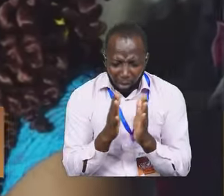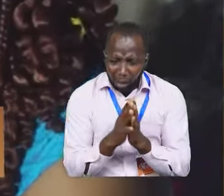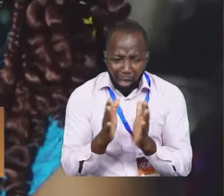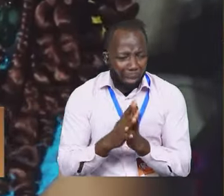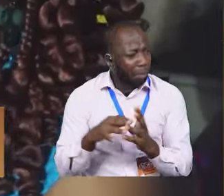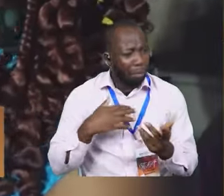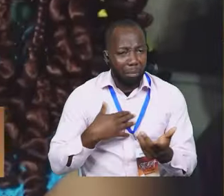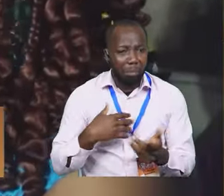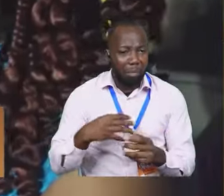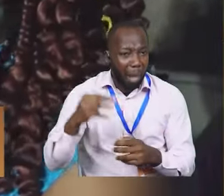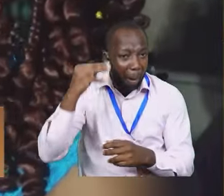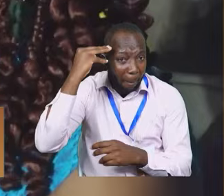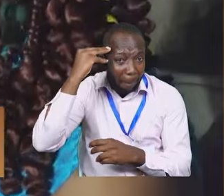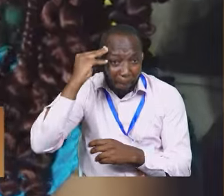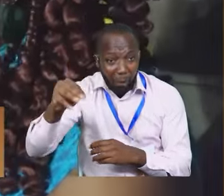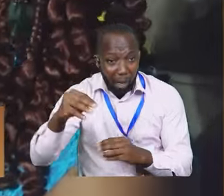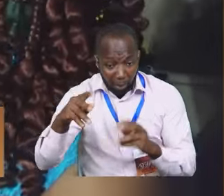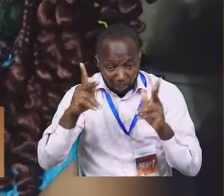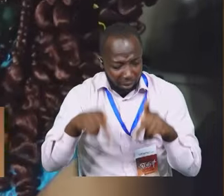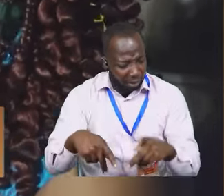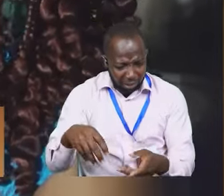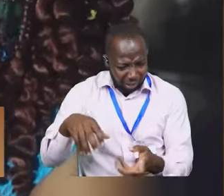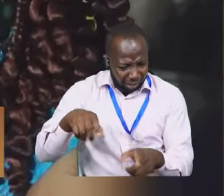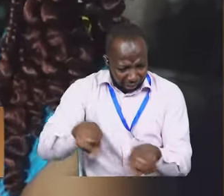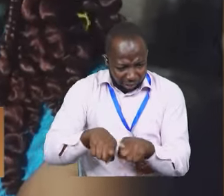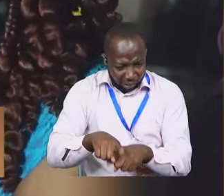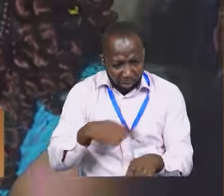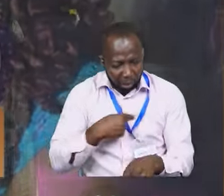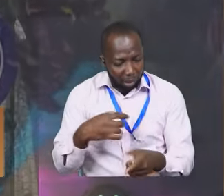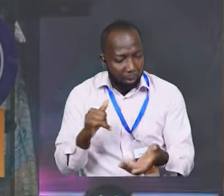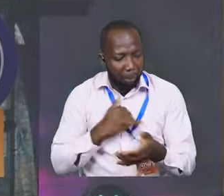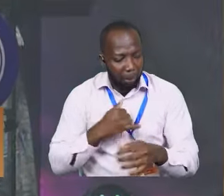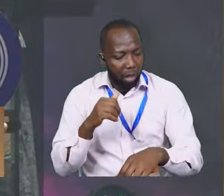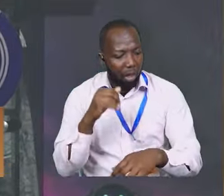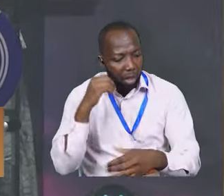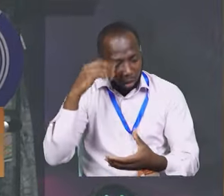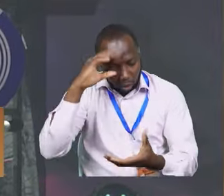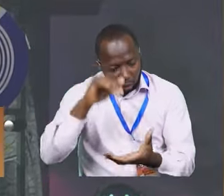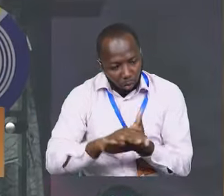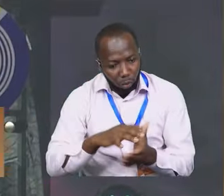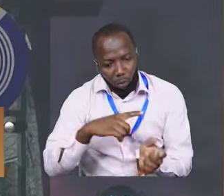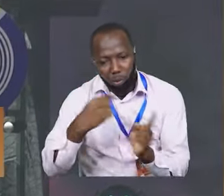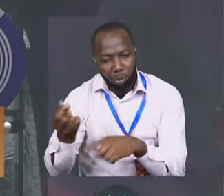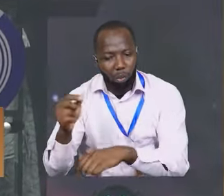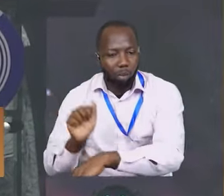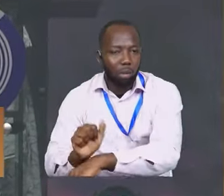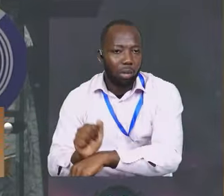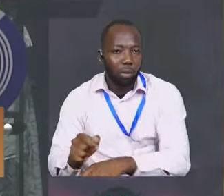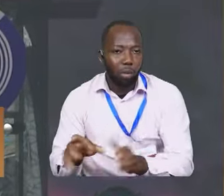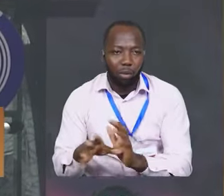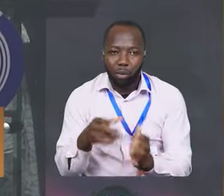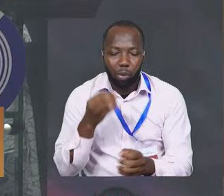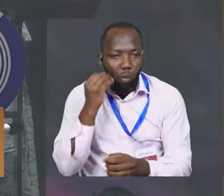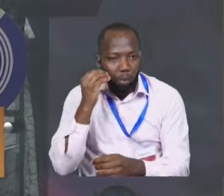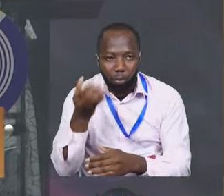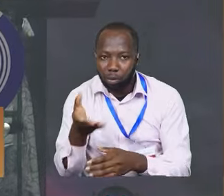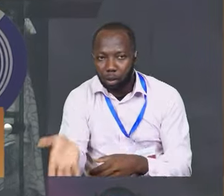I have become like a man. And because my husband had gone to work,